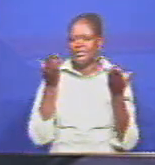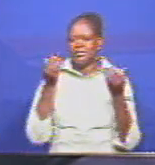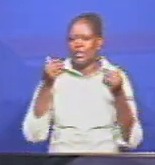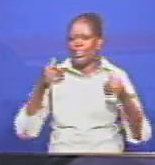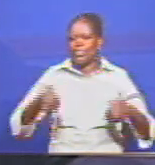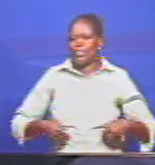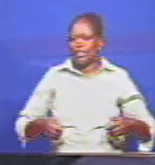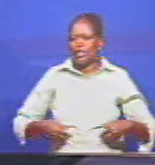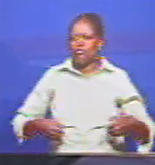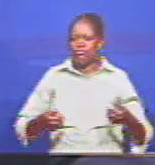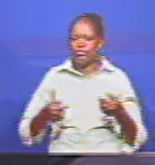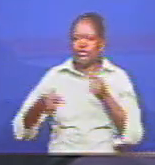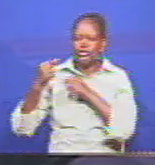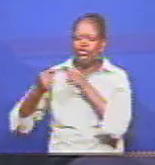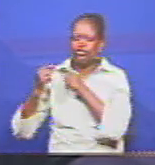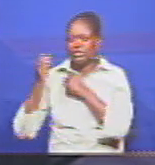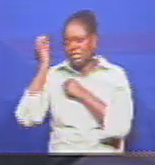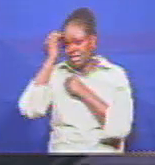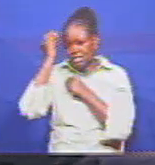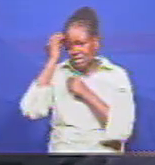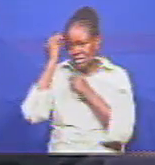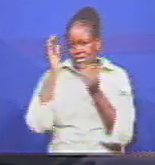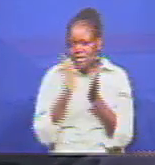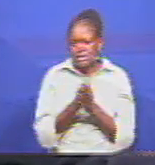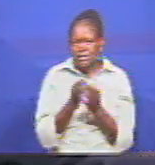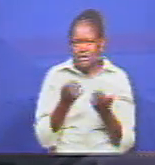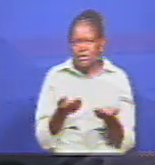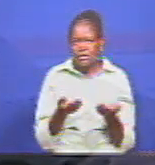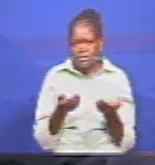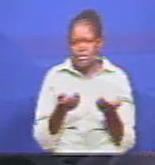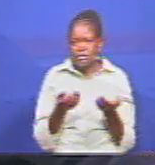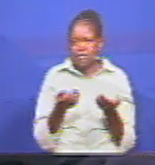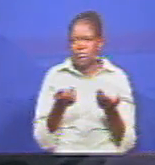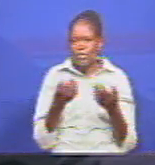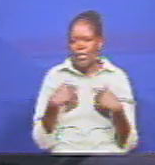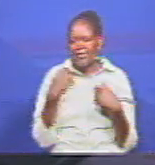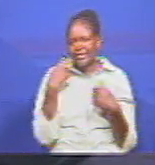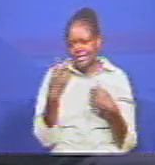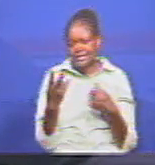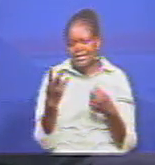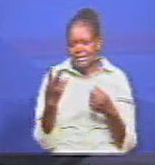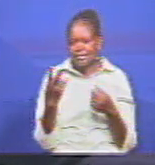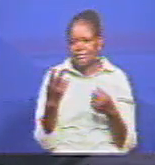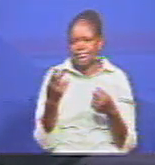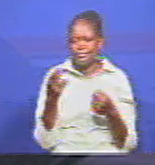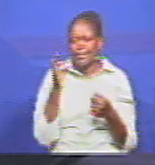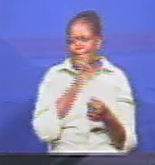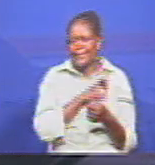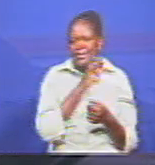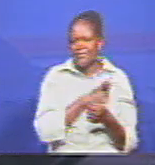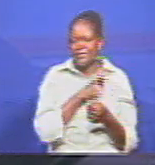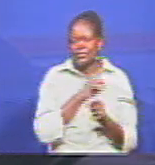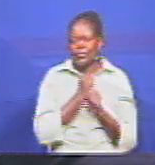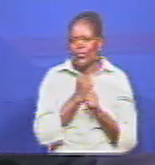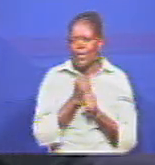generation people in education, and we have seen already the fruits of our work.